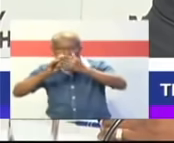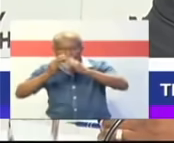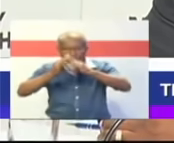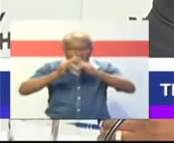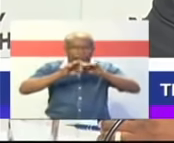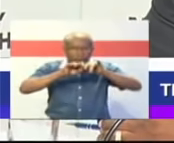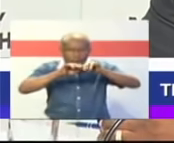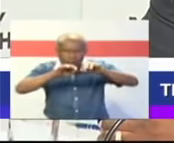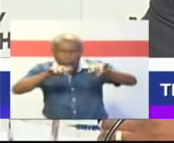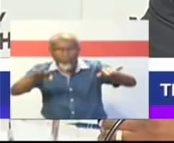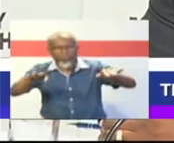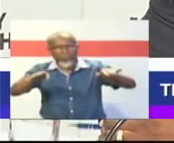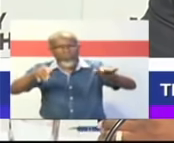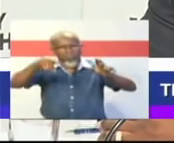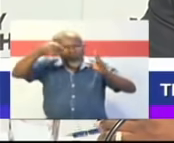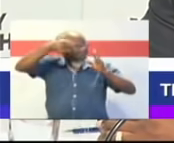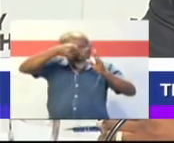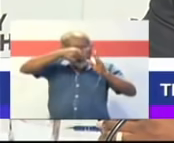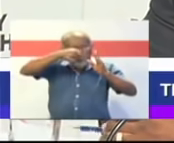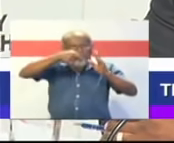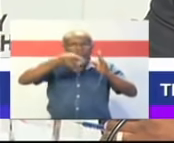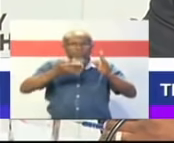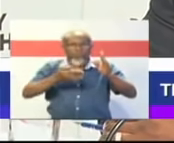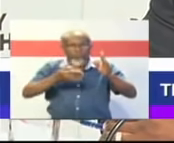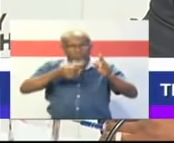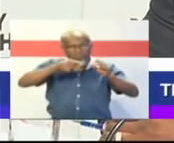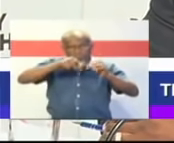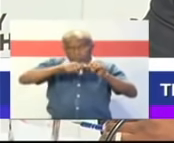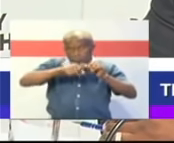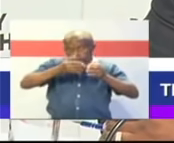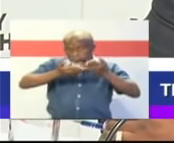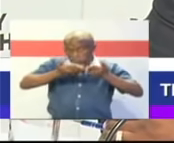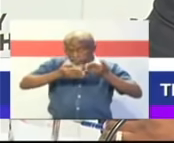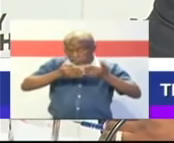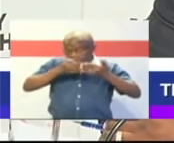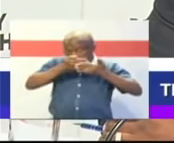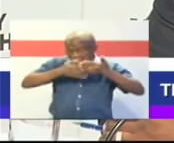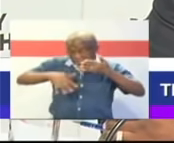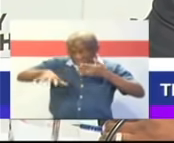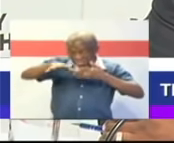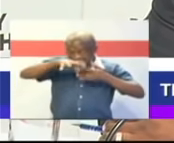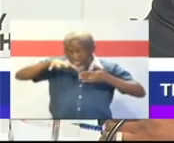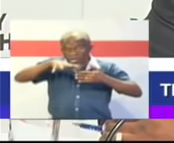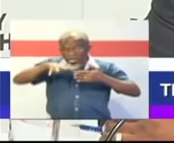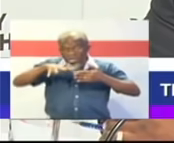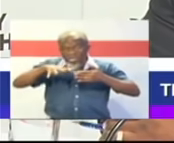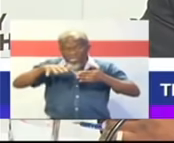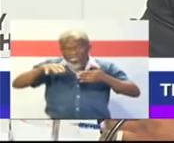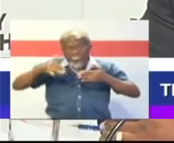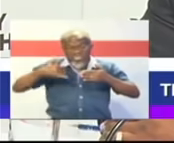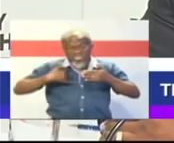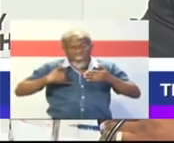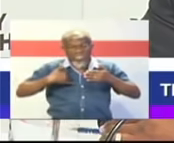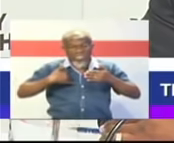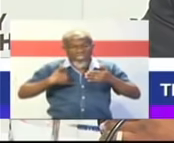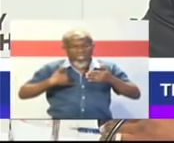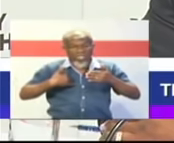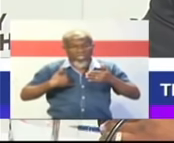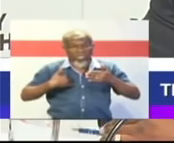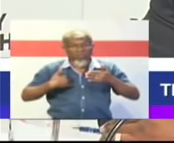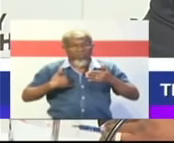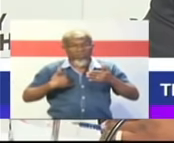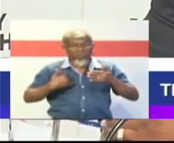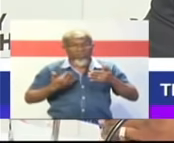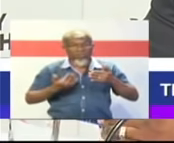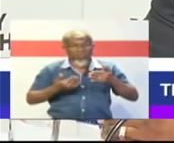spread, and that means that whether or not your particular community or neighborhood has been listed as one where